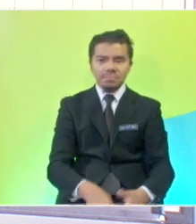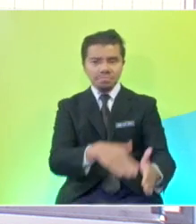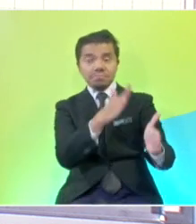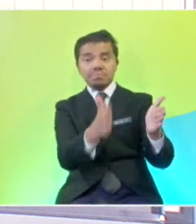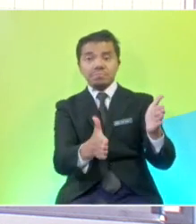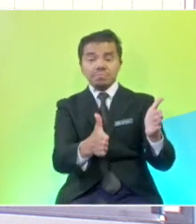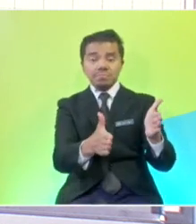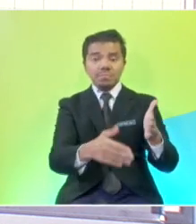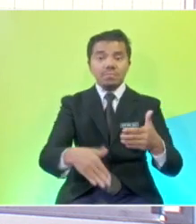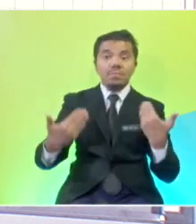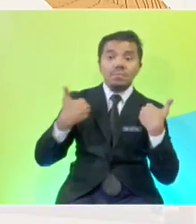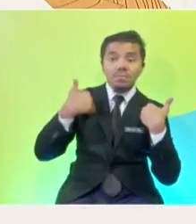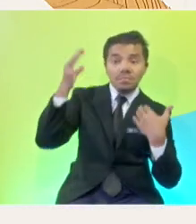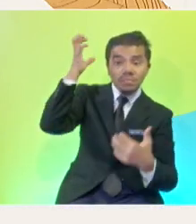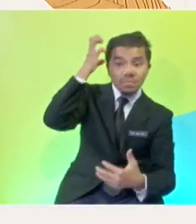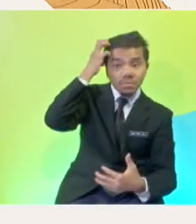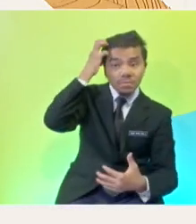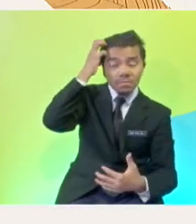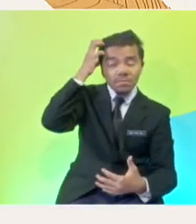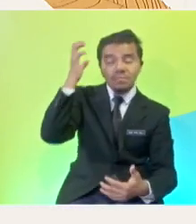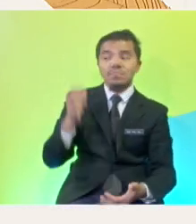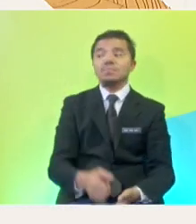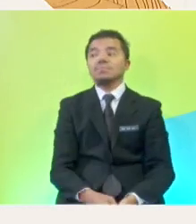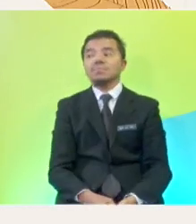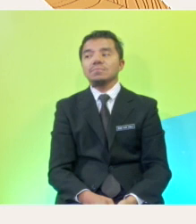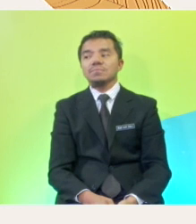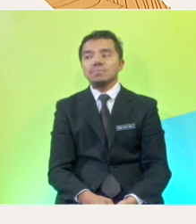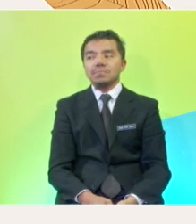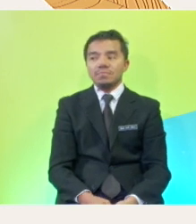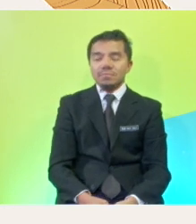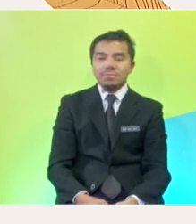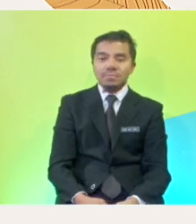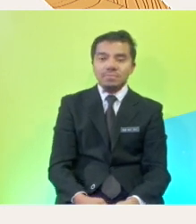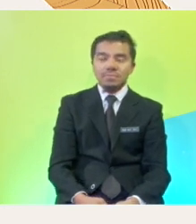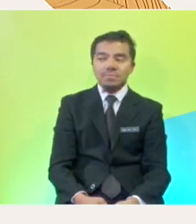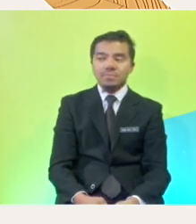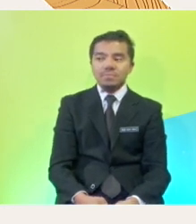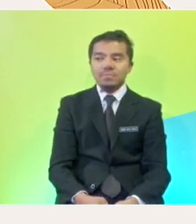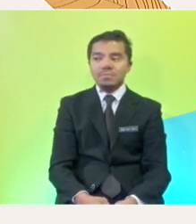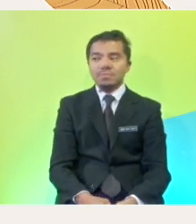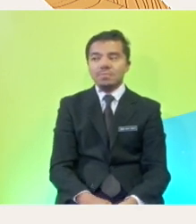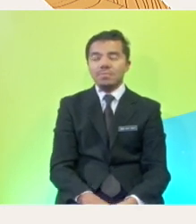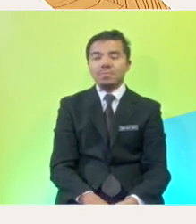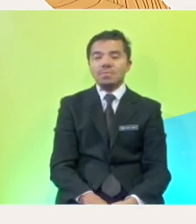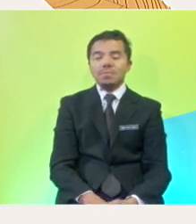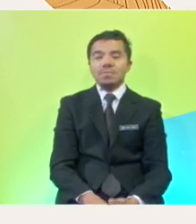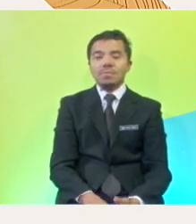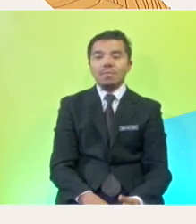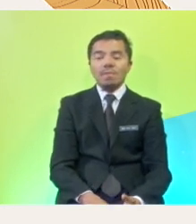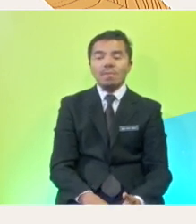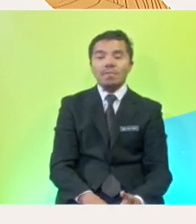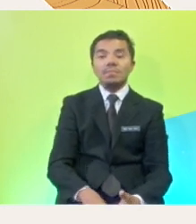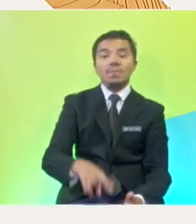the central nervous system, we have learned about brain and the spinal cord, right? Yep. So brain also have function. Okay, what is the function is,